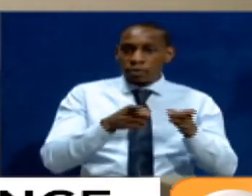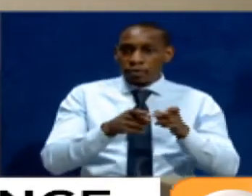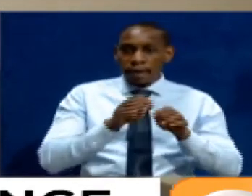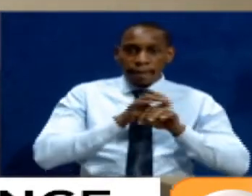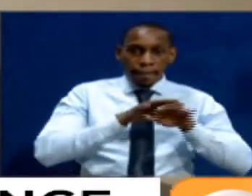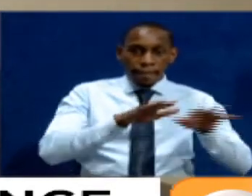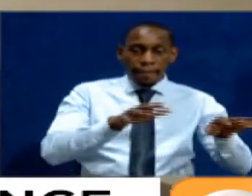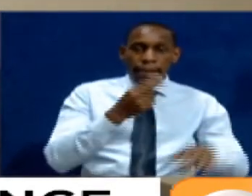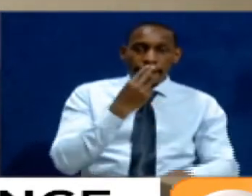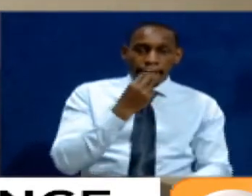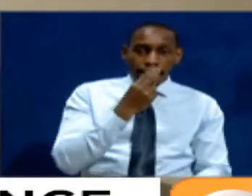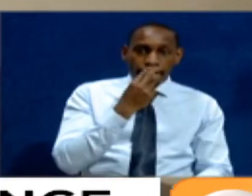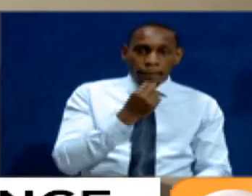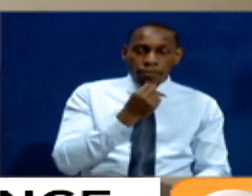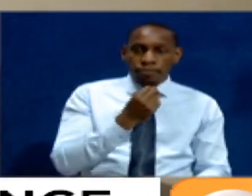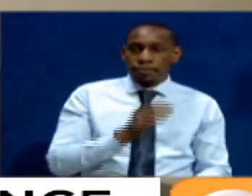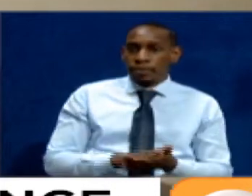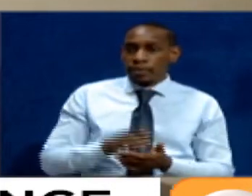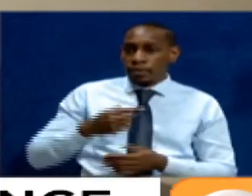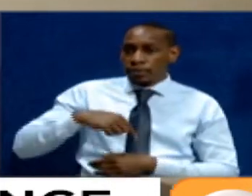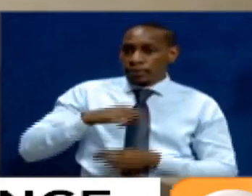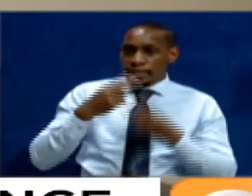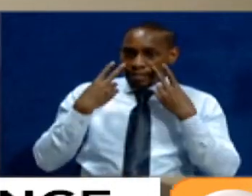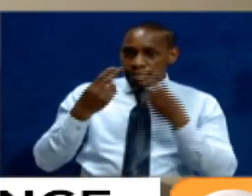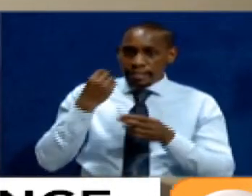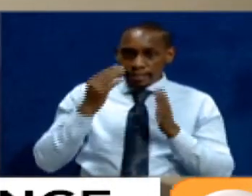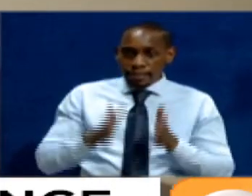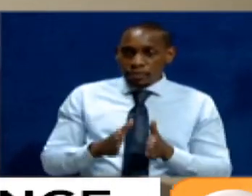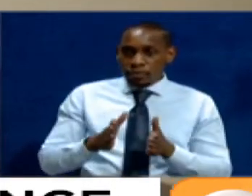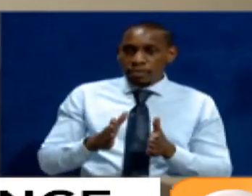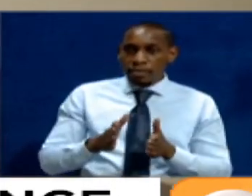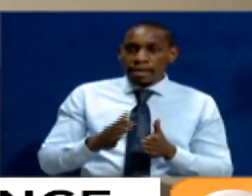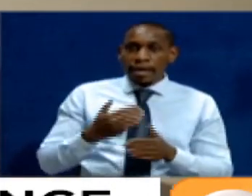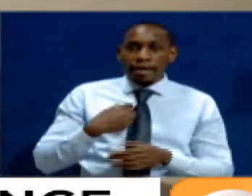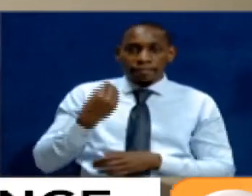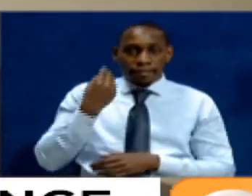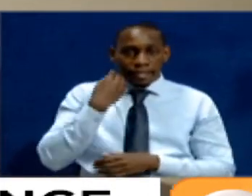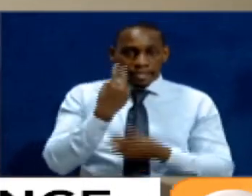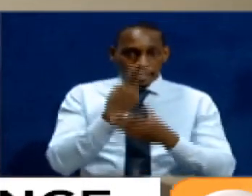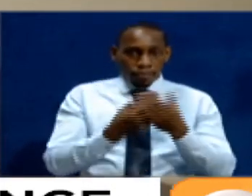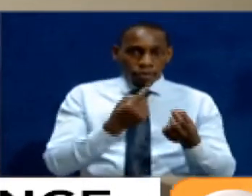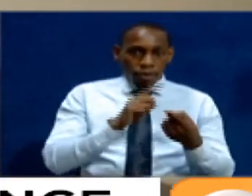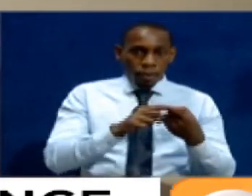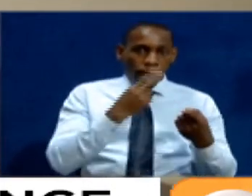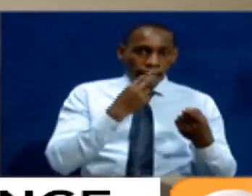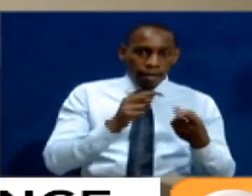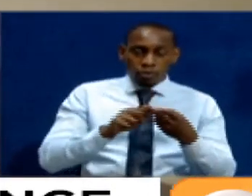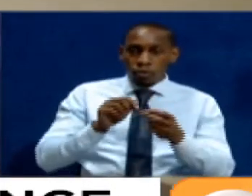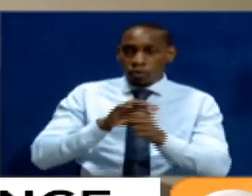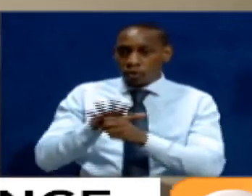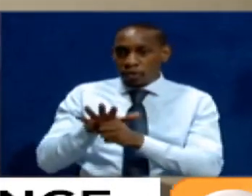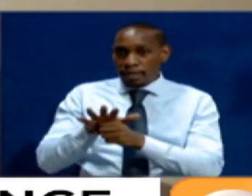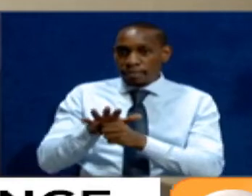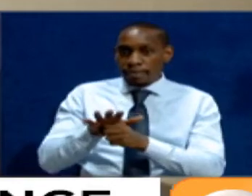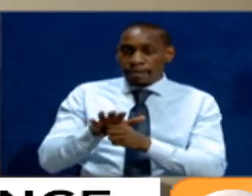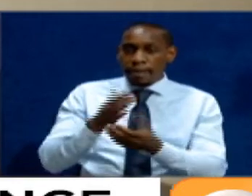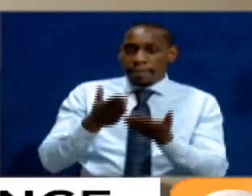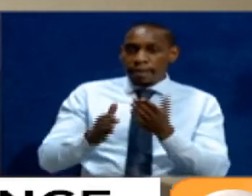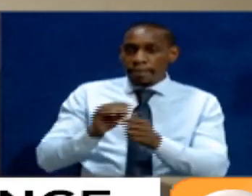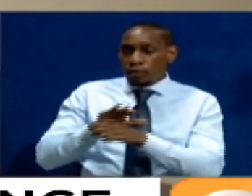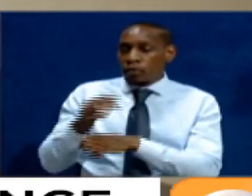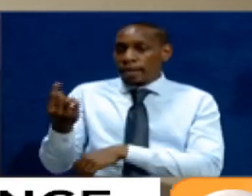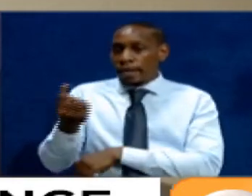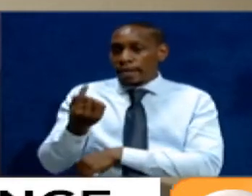the transmission of flu. So we are still seeing patients who come in with both flu and COVID, or COVID